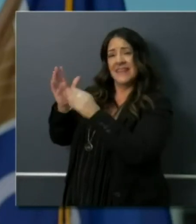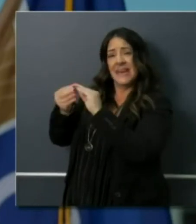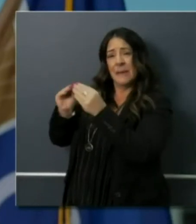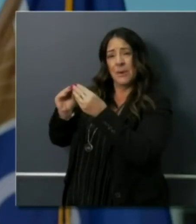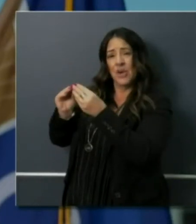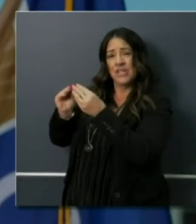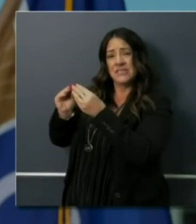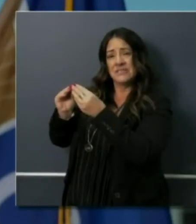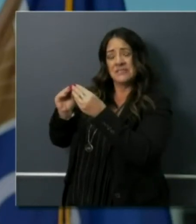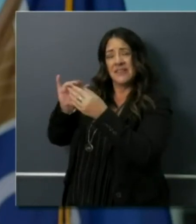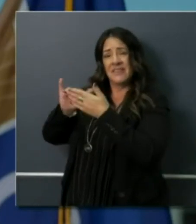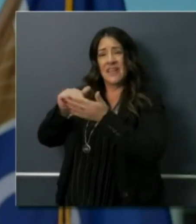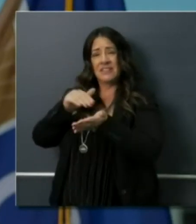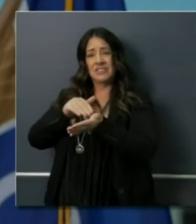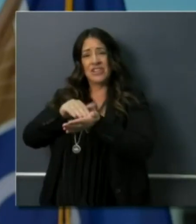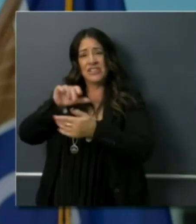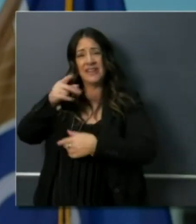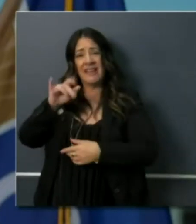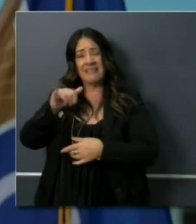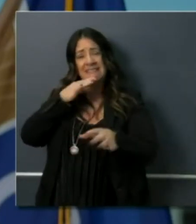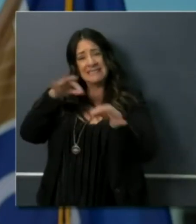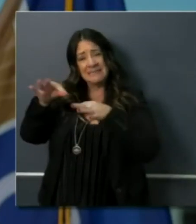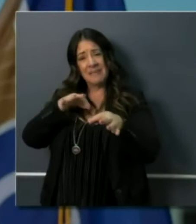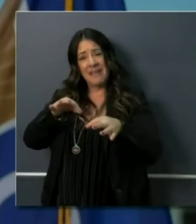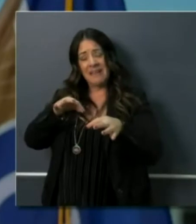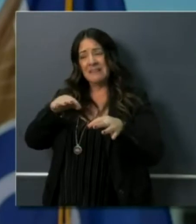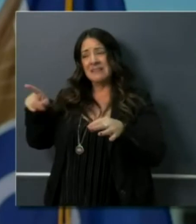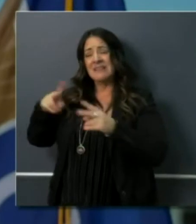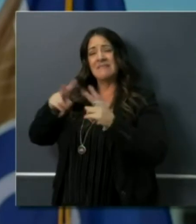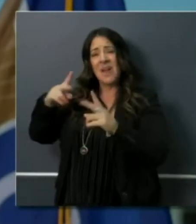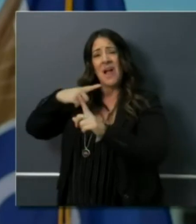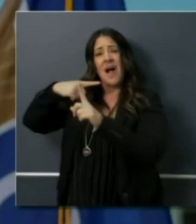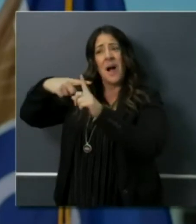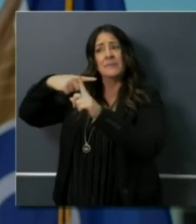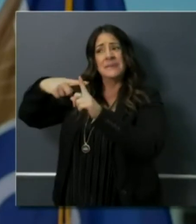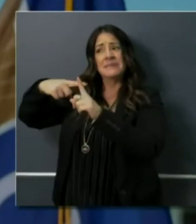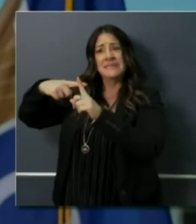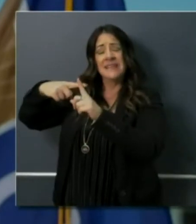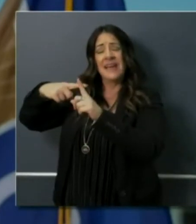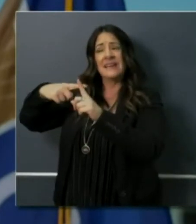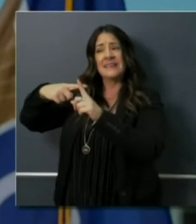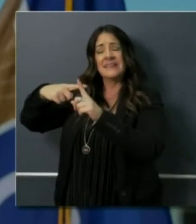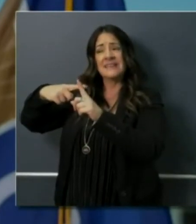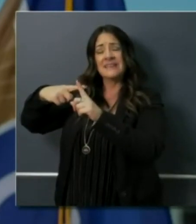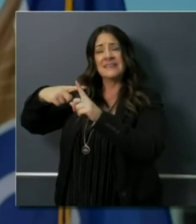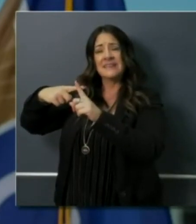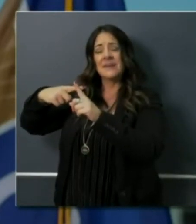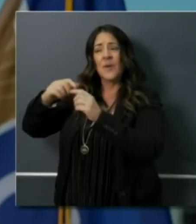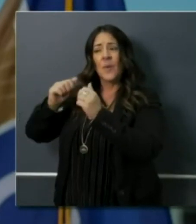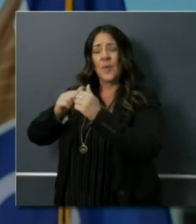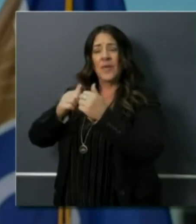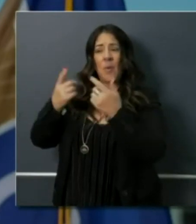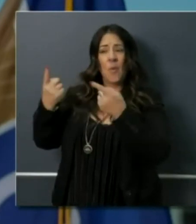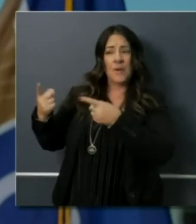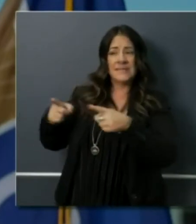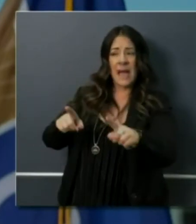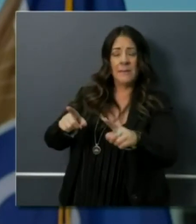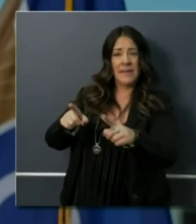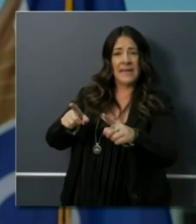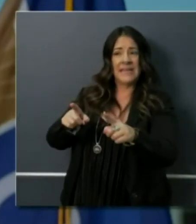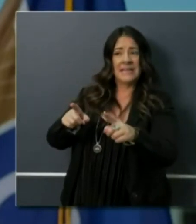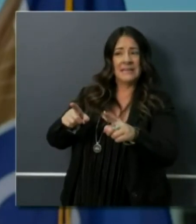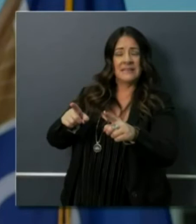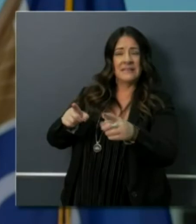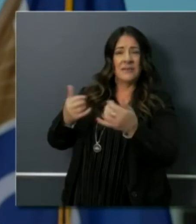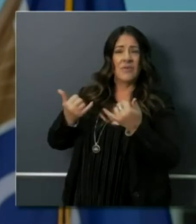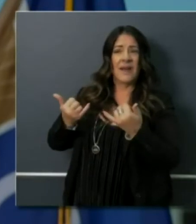laid out in terms of the modeling, that's a very optimistic model as it relates to the current trend lines. I say this all the